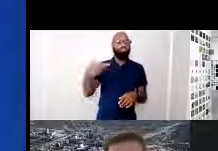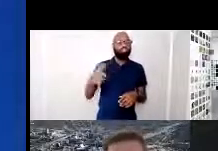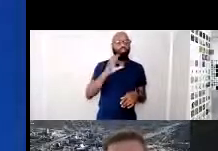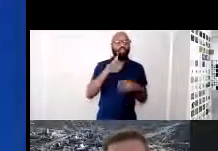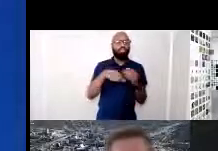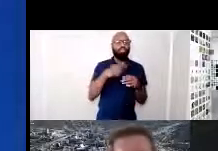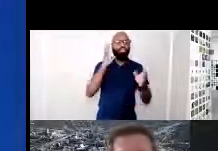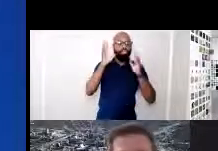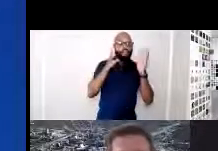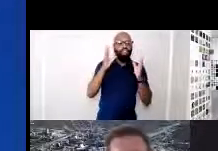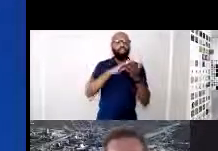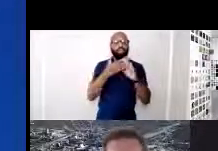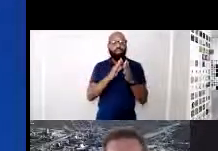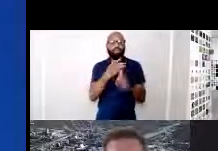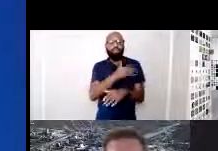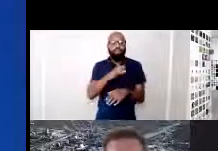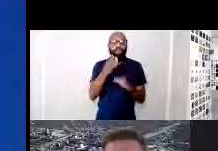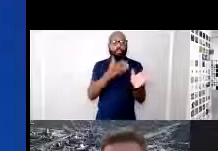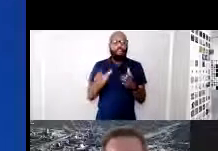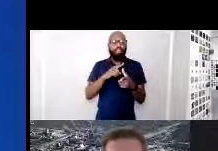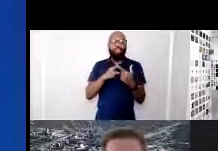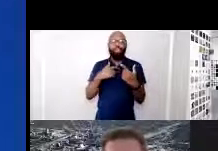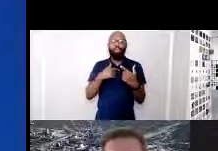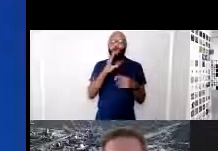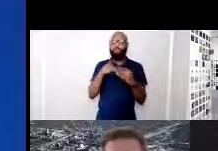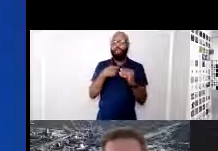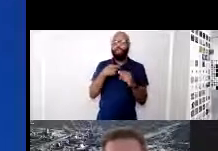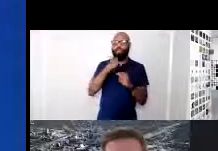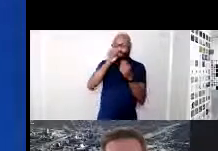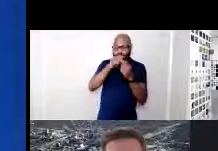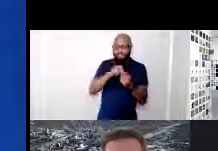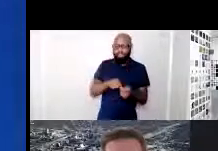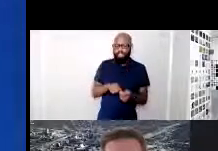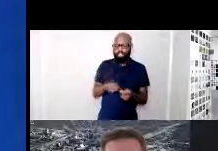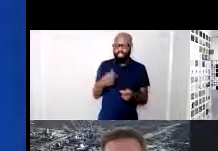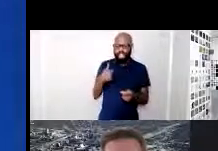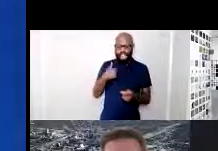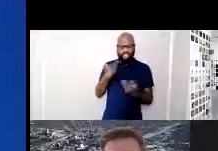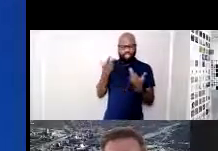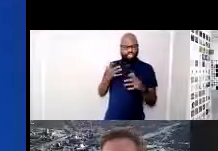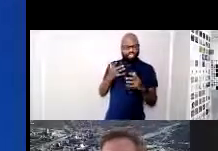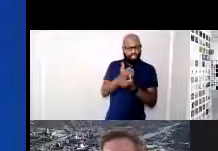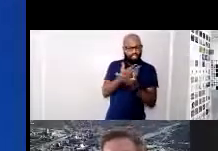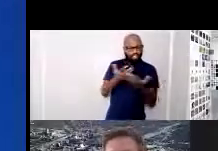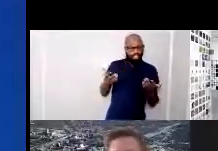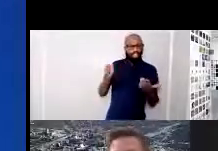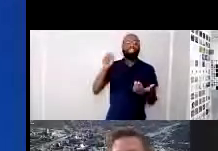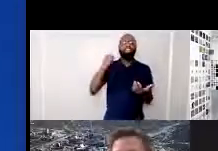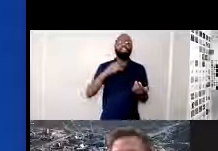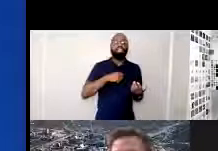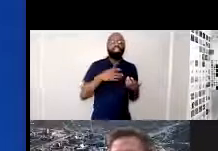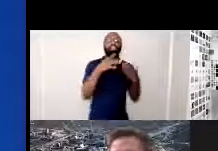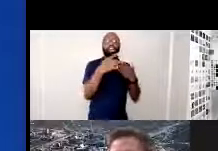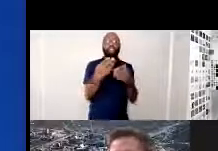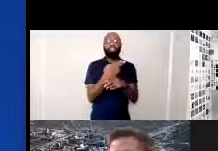the specifics of that. Did I cover everything there? Yeah. So the guide use of the current funds